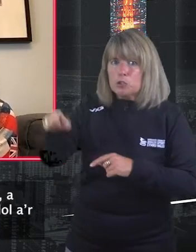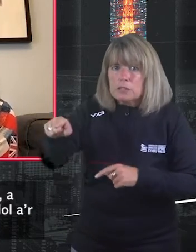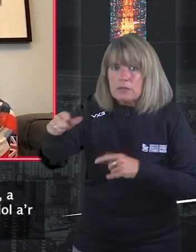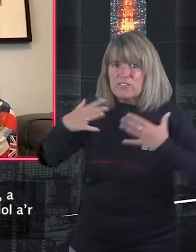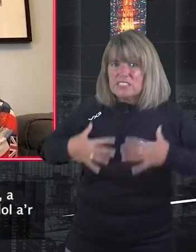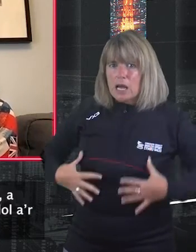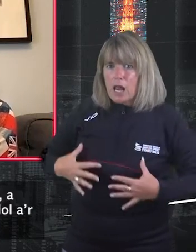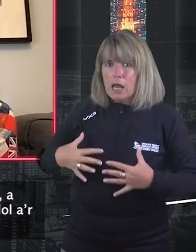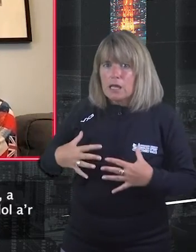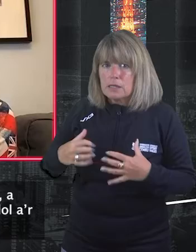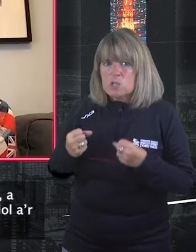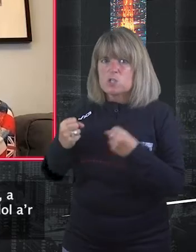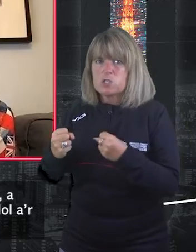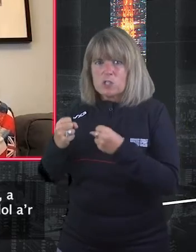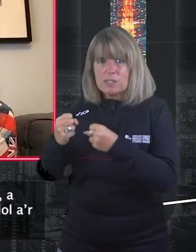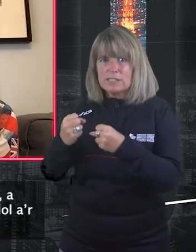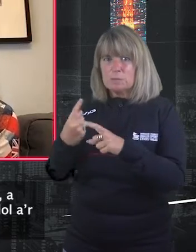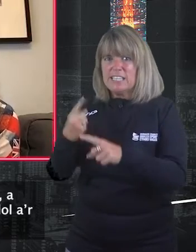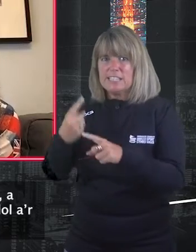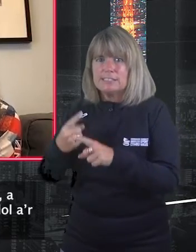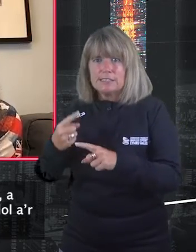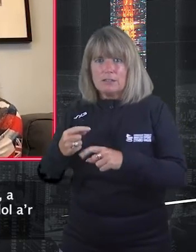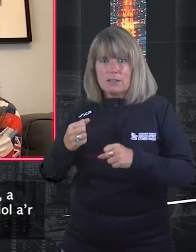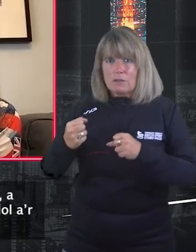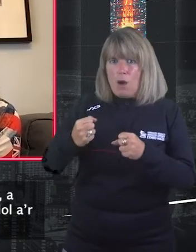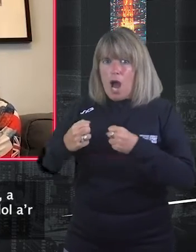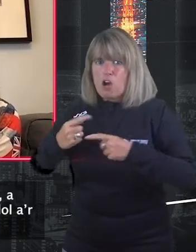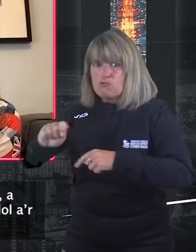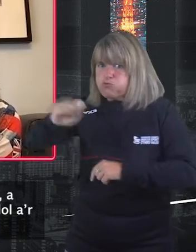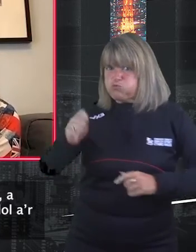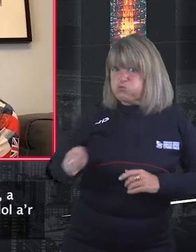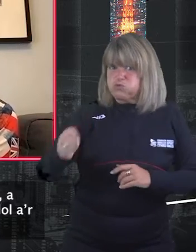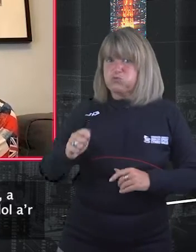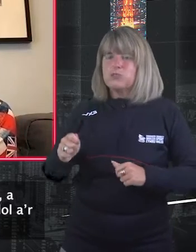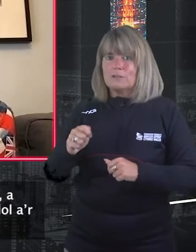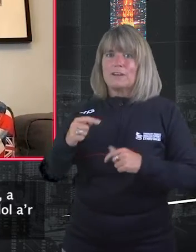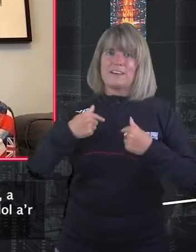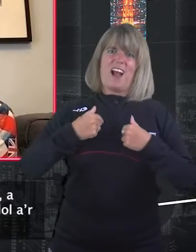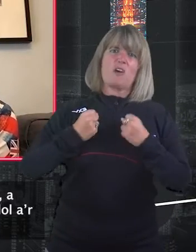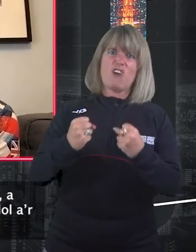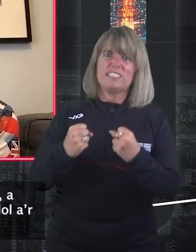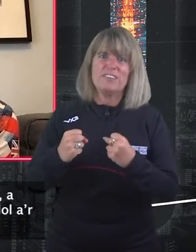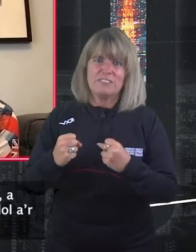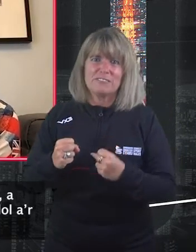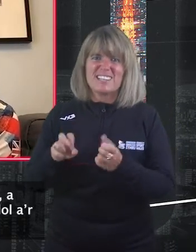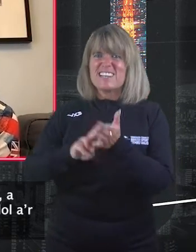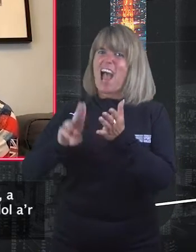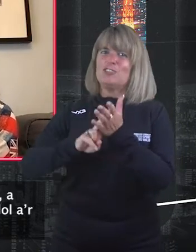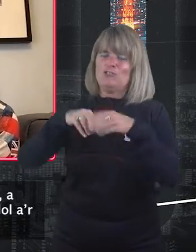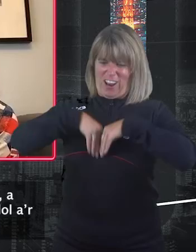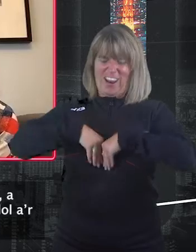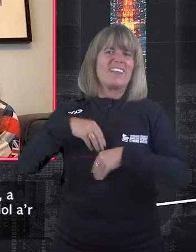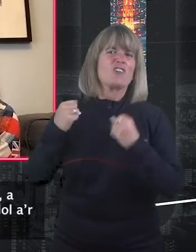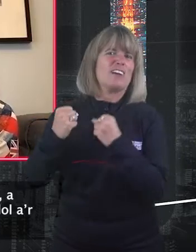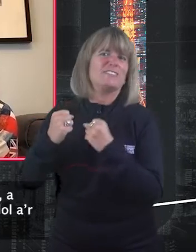the fact that it combines that kind of mental agility and that kind of having to outwit the other person with the kind of physicality and the